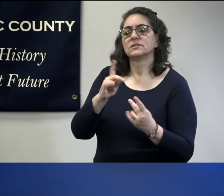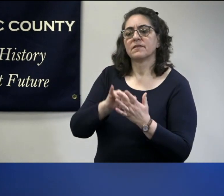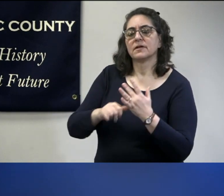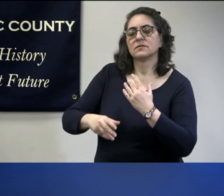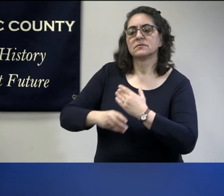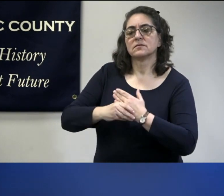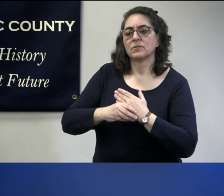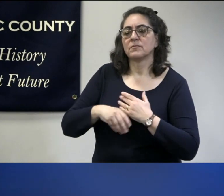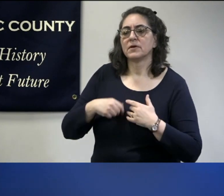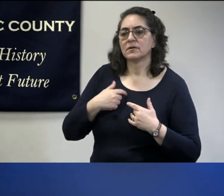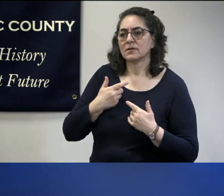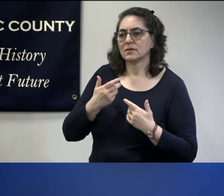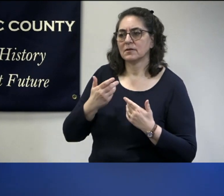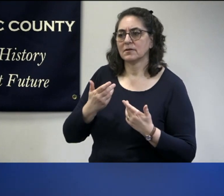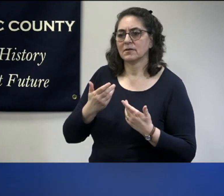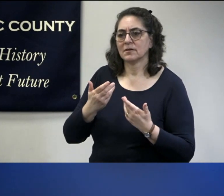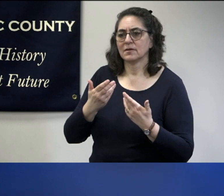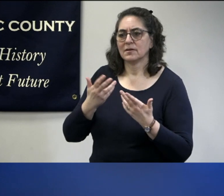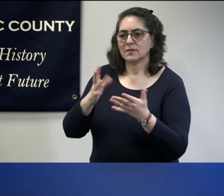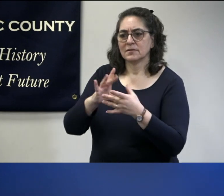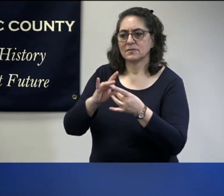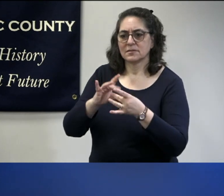CFO, and then